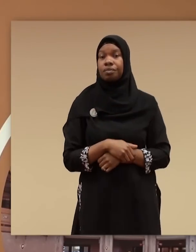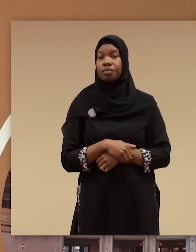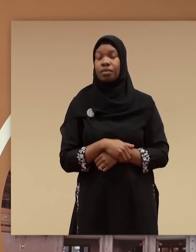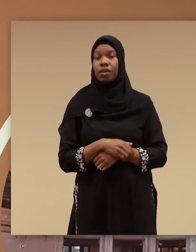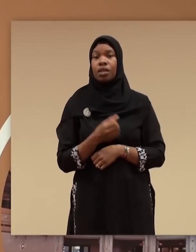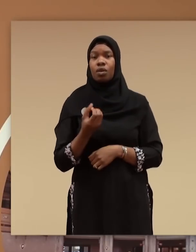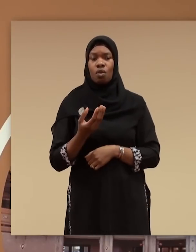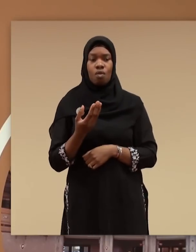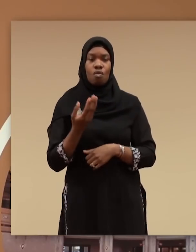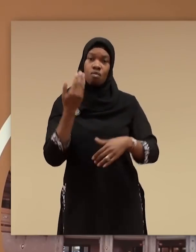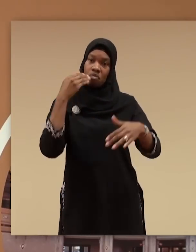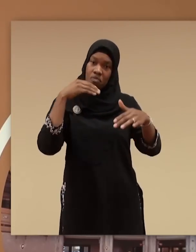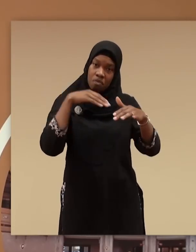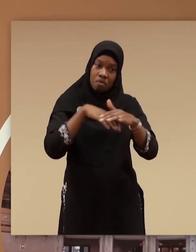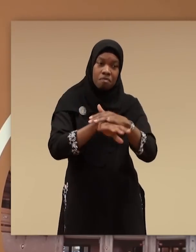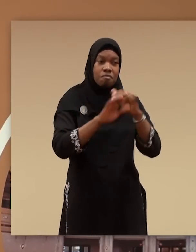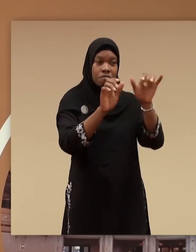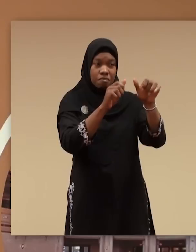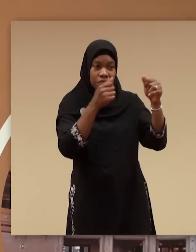the whole